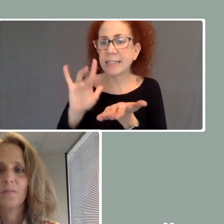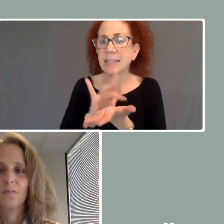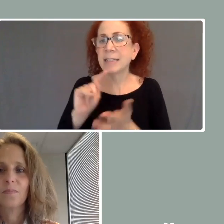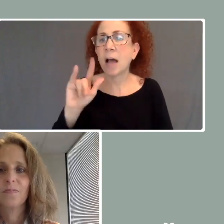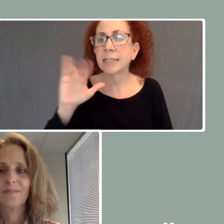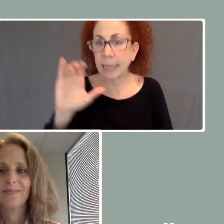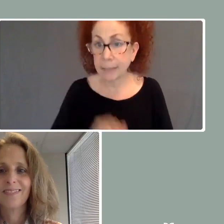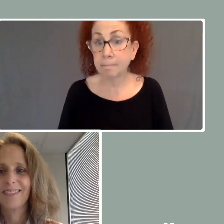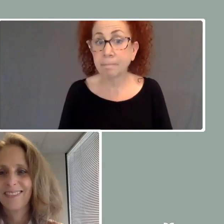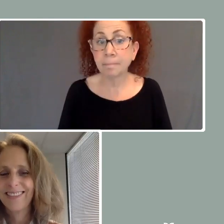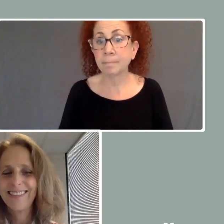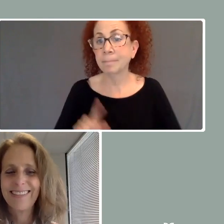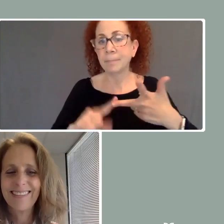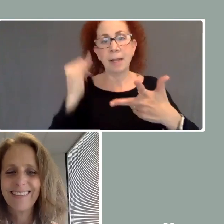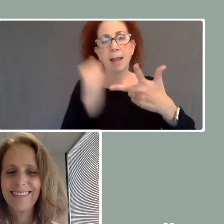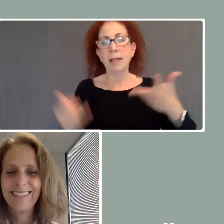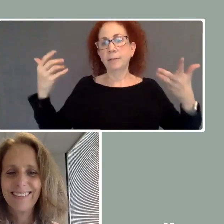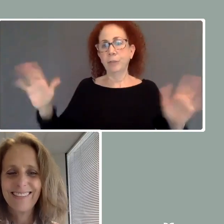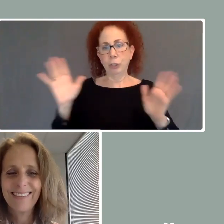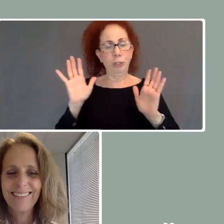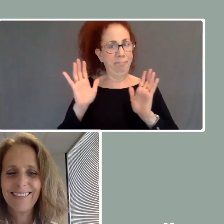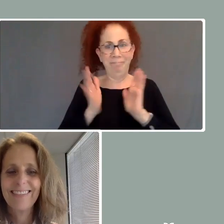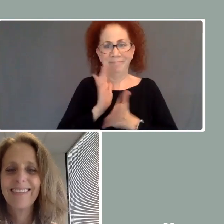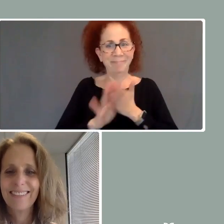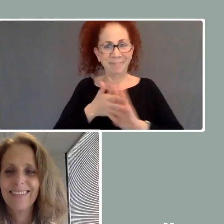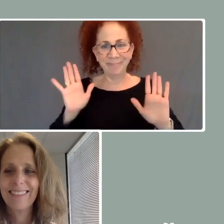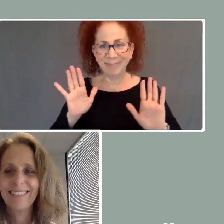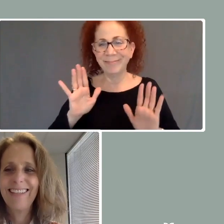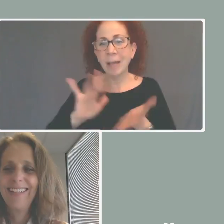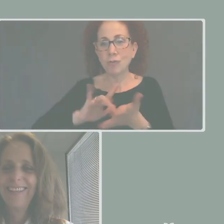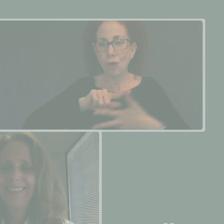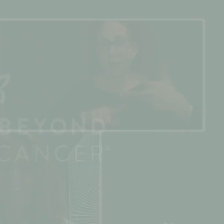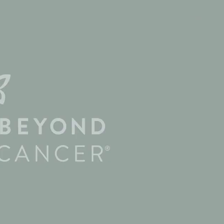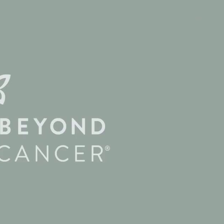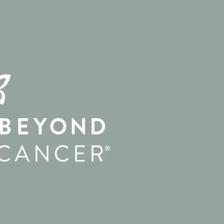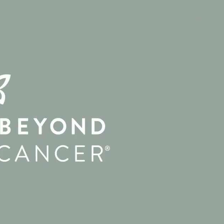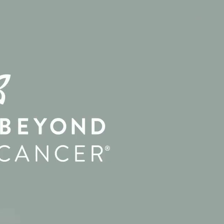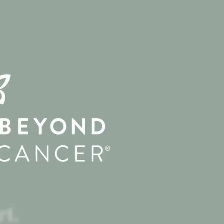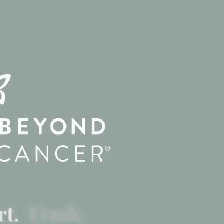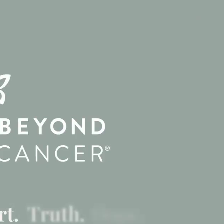And that will be my last drug that I will mention.